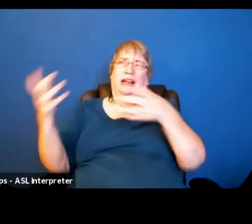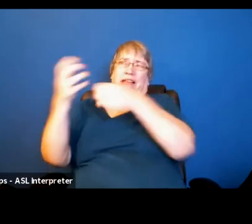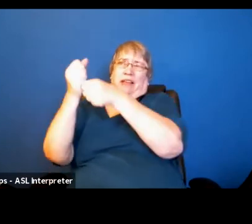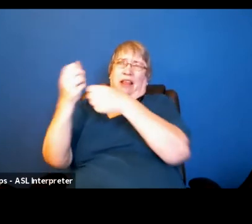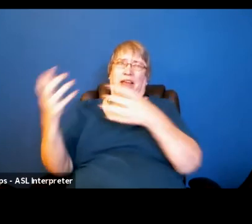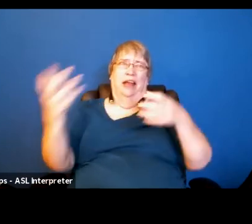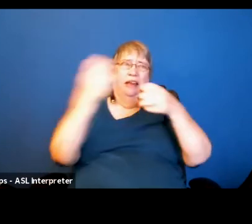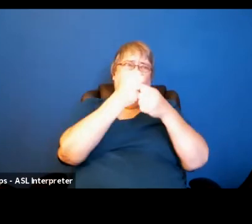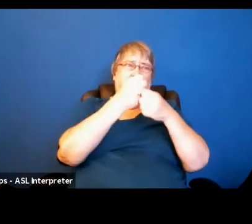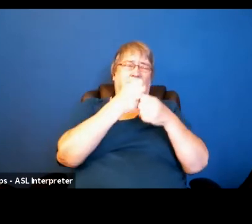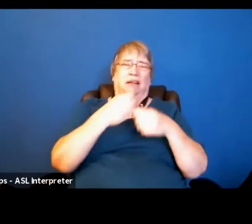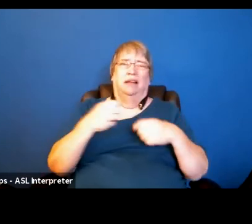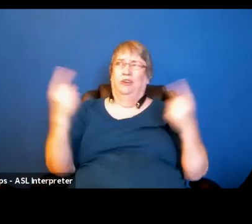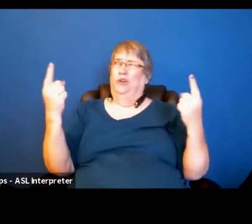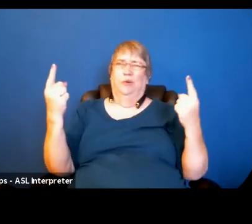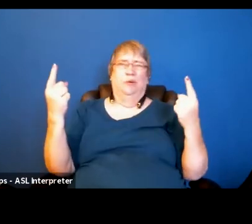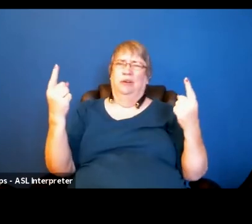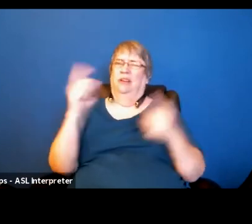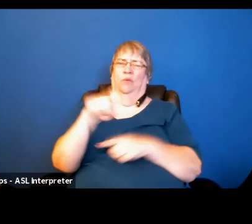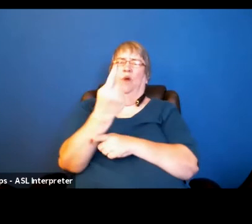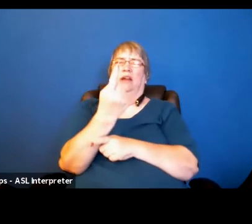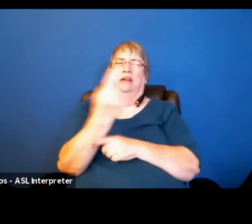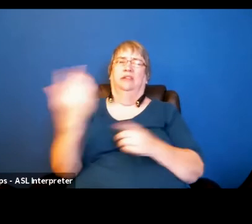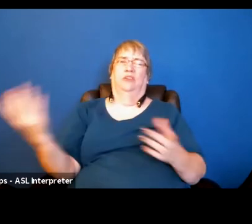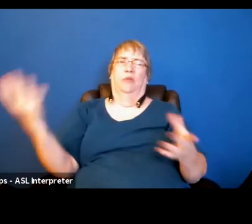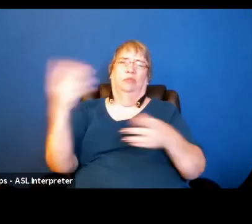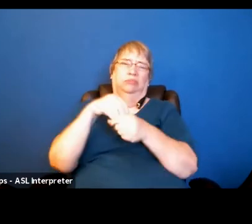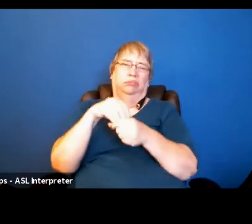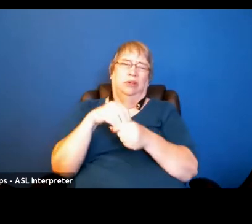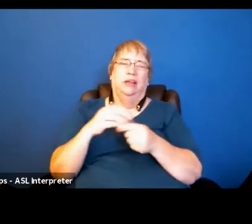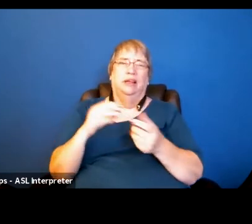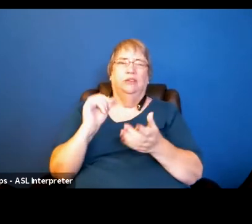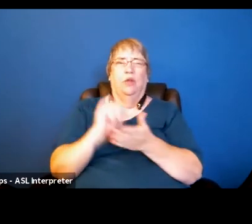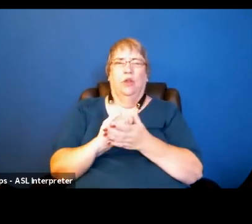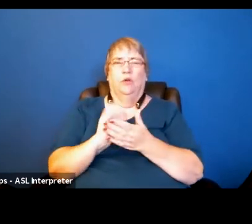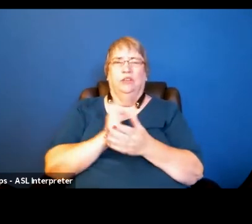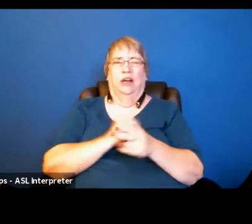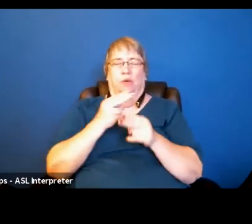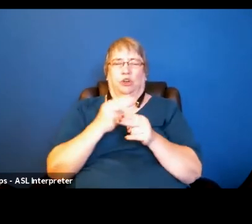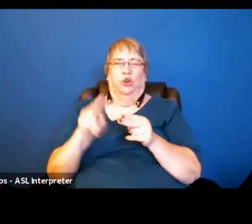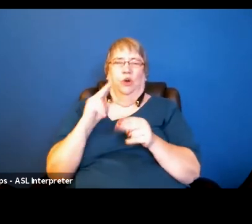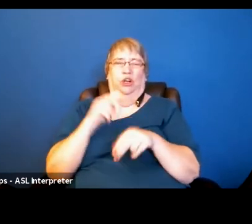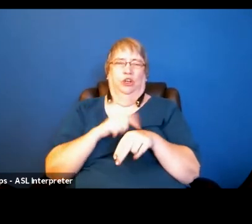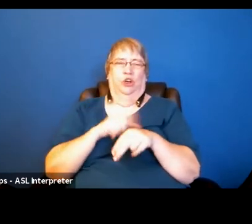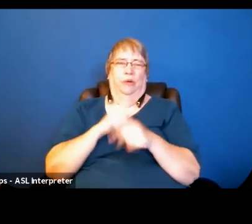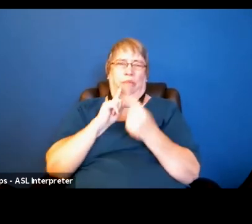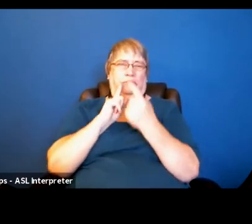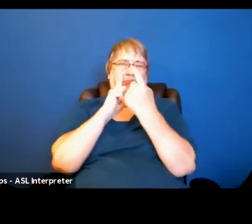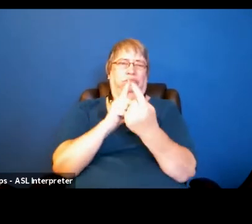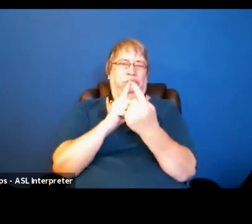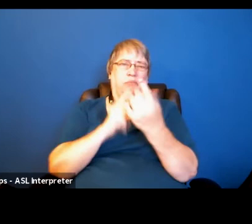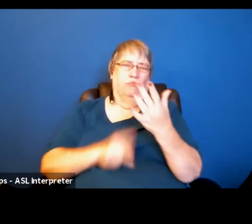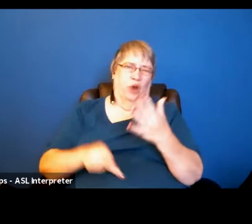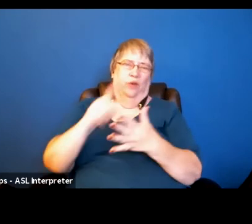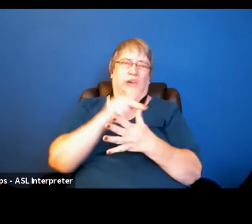and streamline some of that provider burden. So I think those are our short-term priorities that we are going to be looking at and